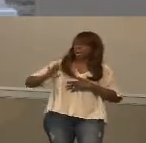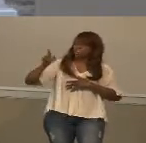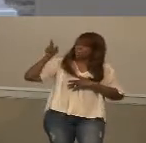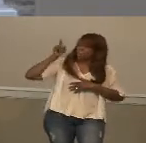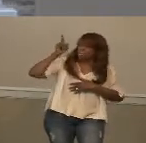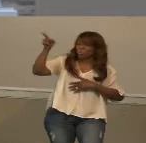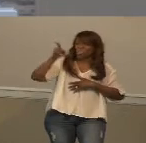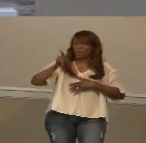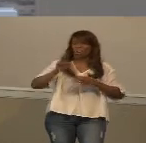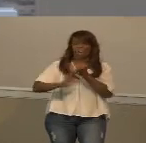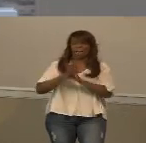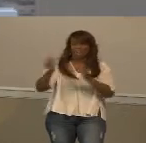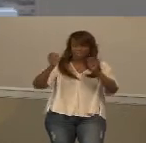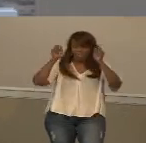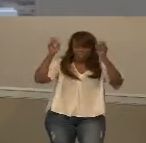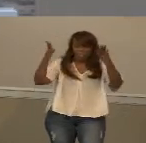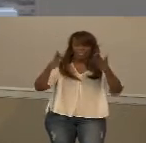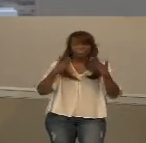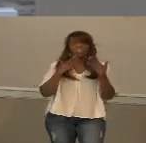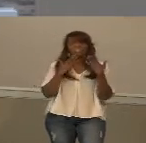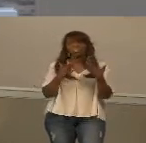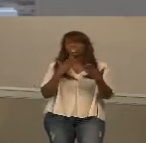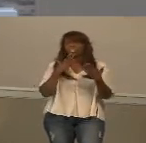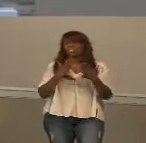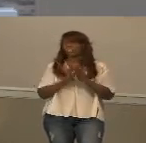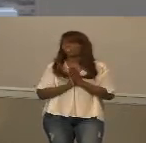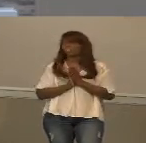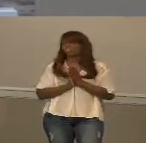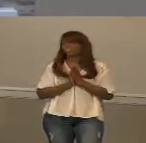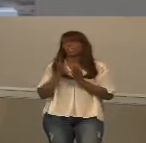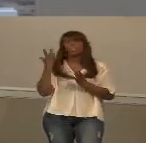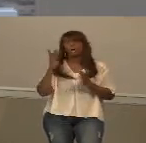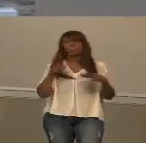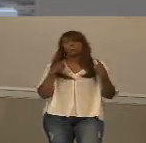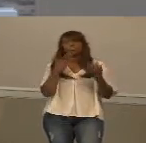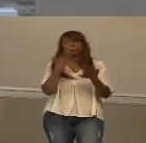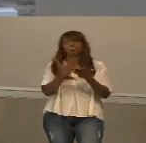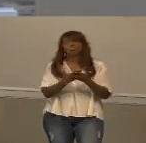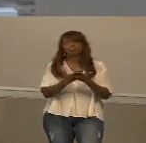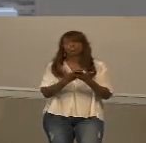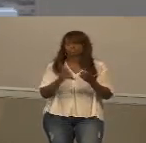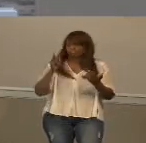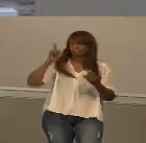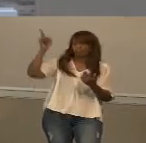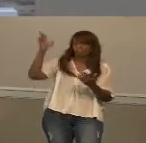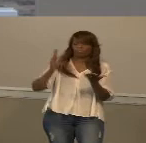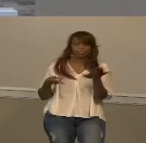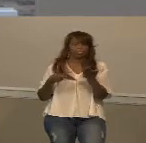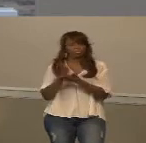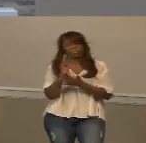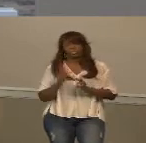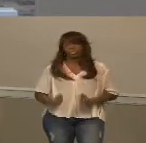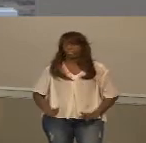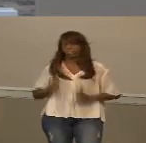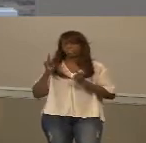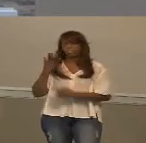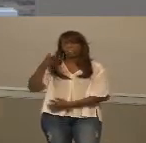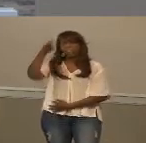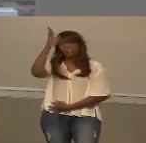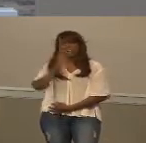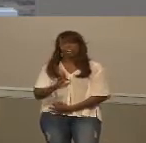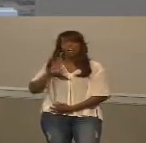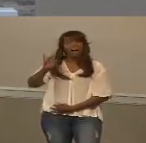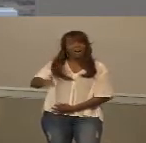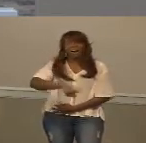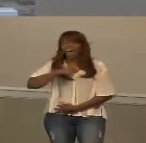Hallelujah. Hallelujah, God. We want to thank you for your goodness. We acknowledge that you are the true and living God, and that